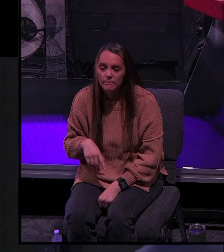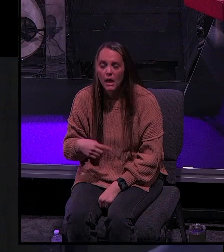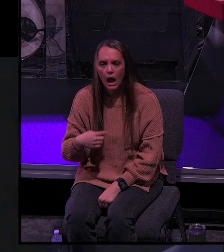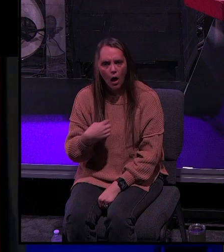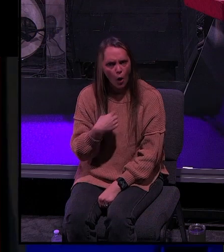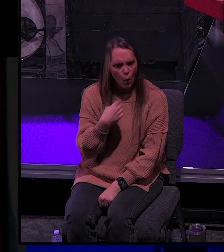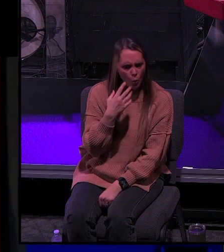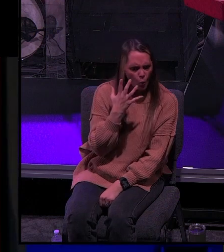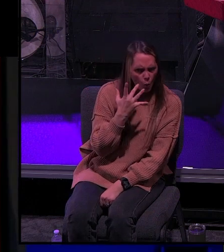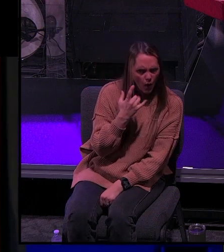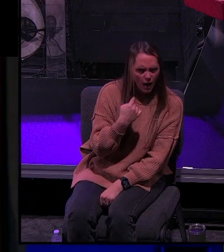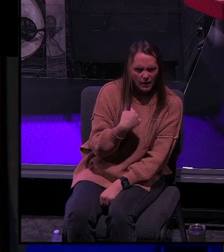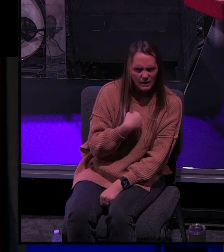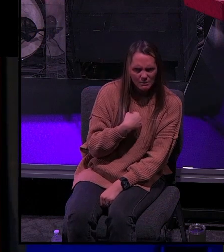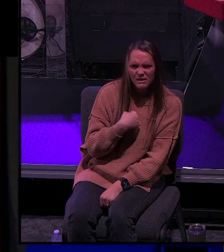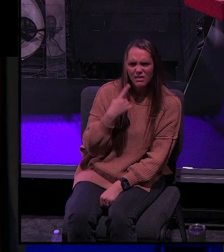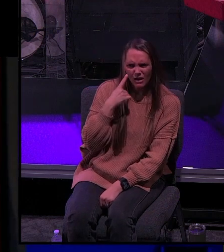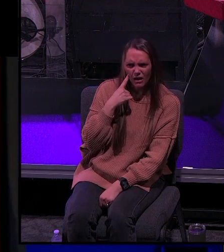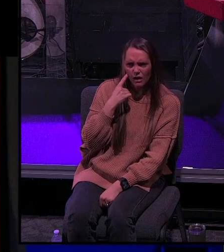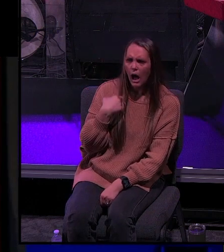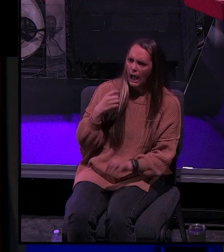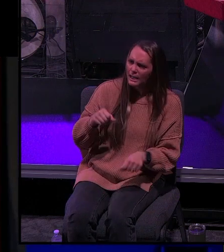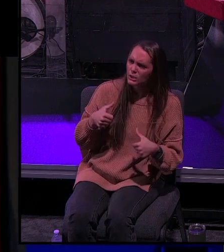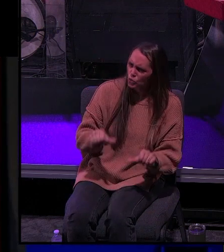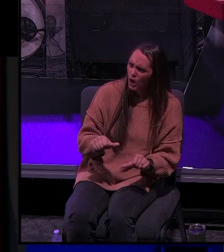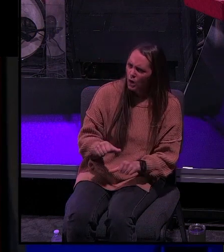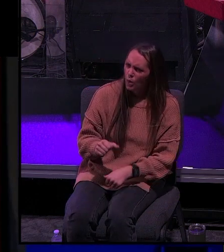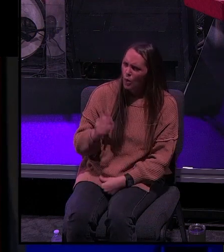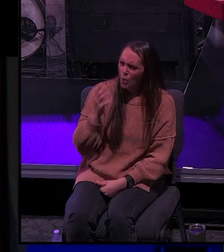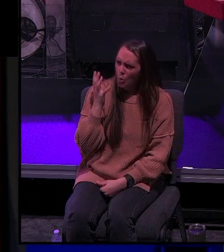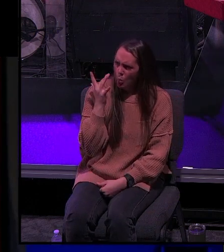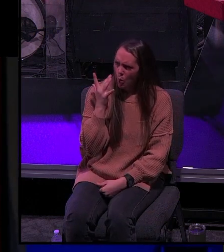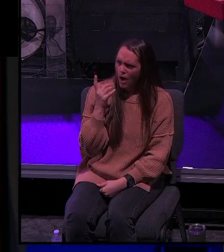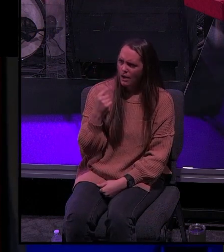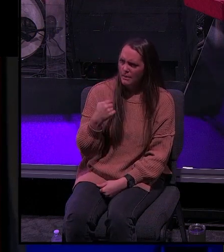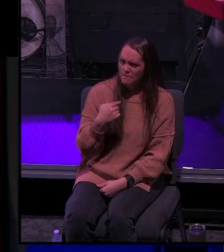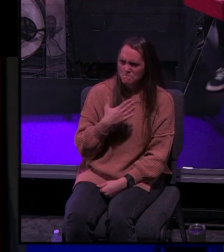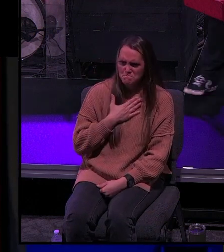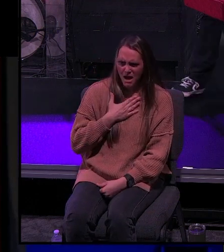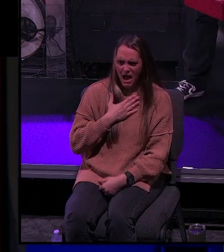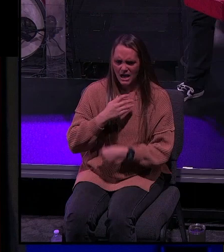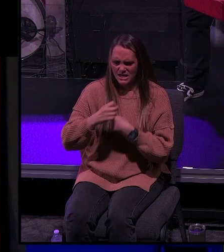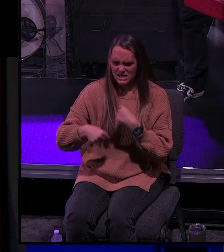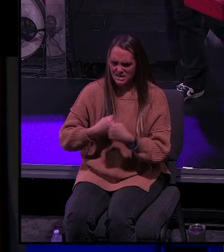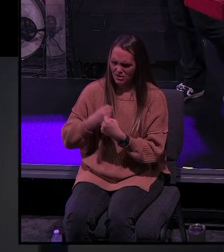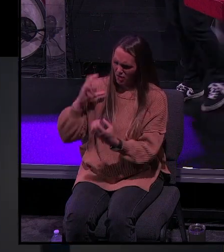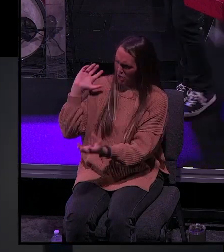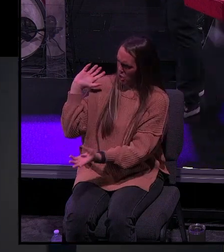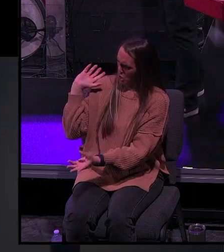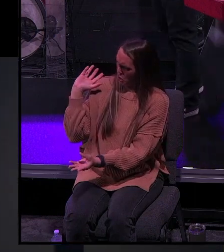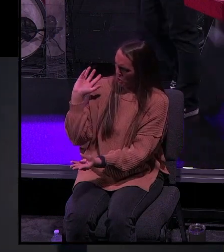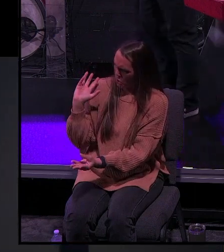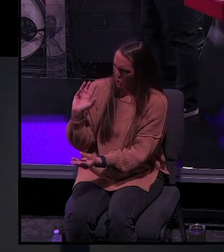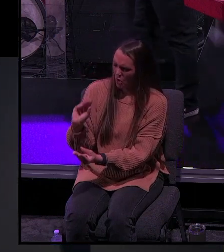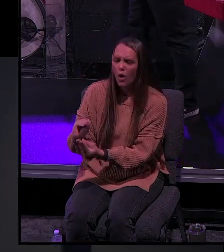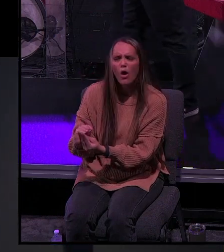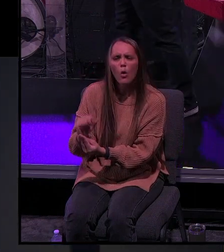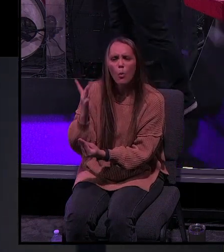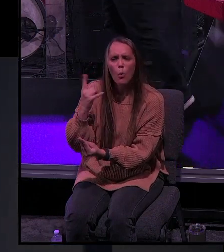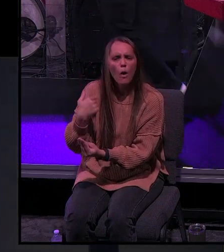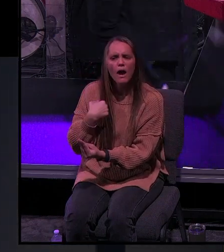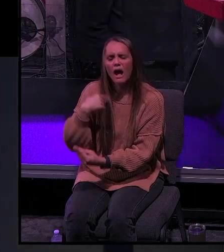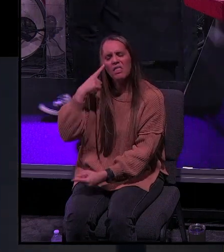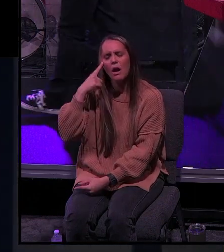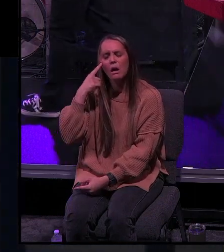I think to try that? Why in all my years fishing have I never thought to try just sticking my hand